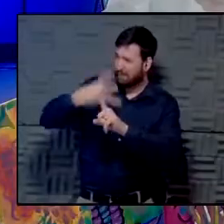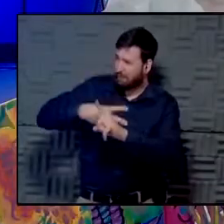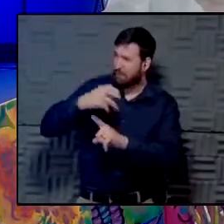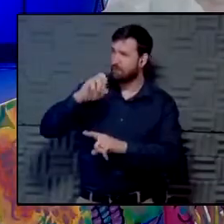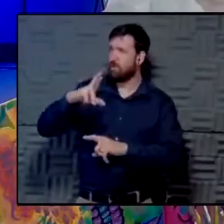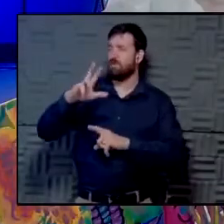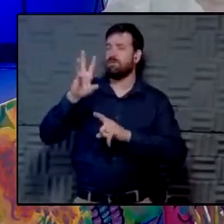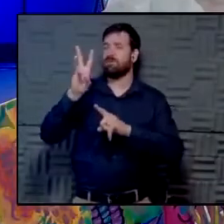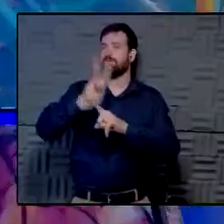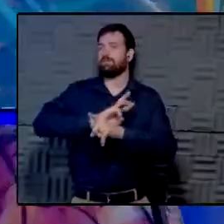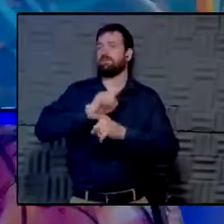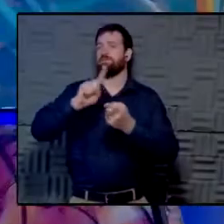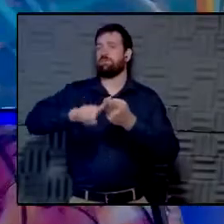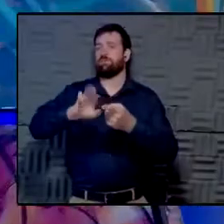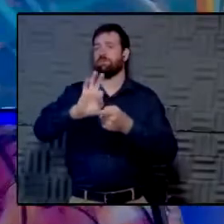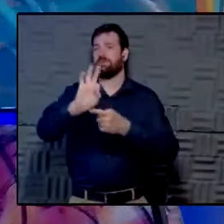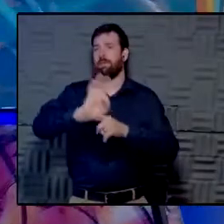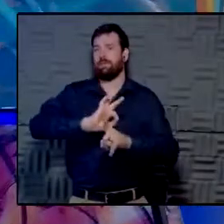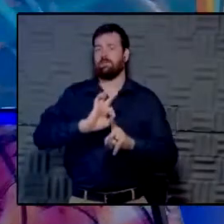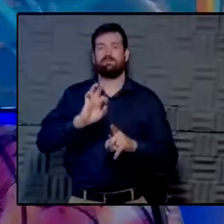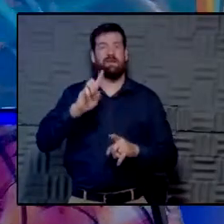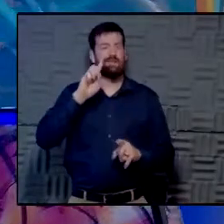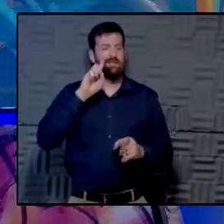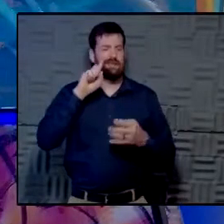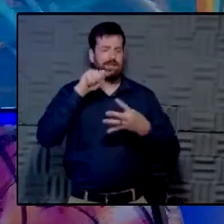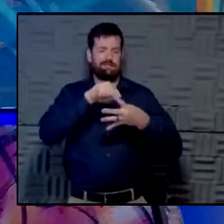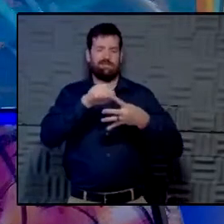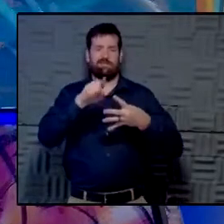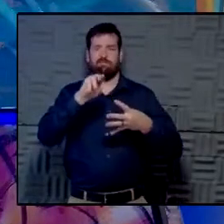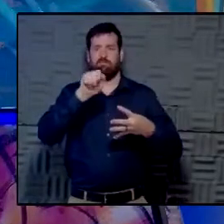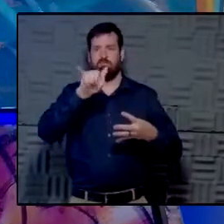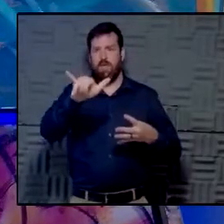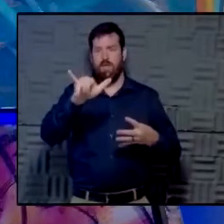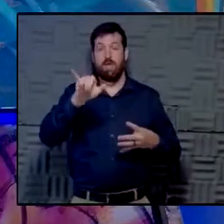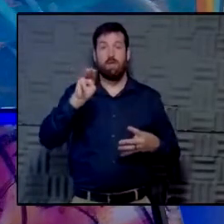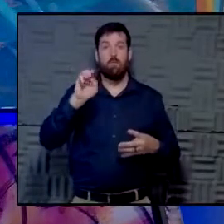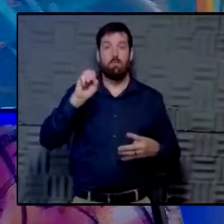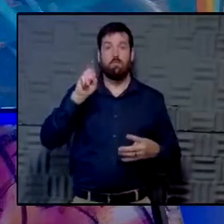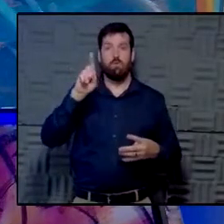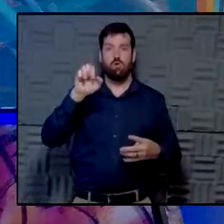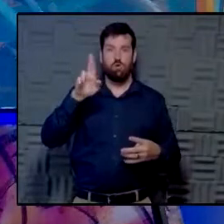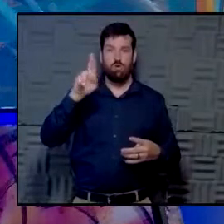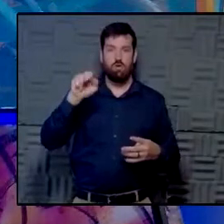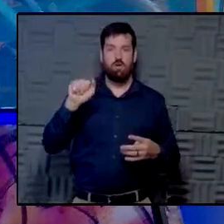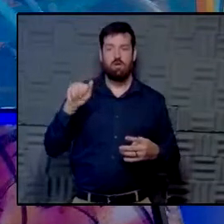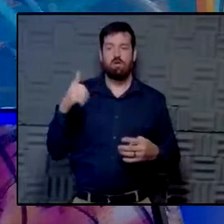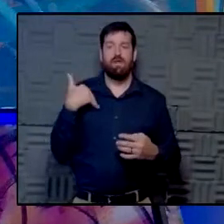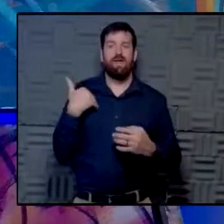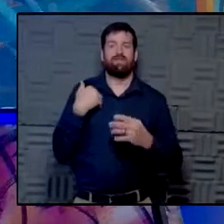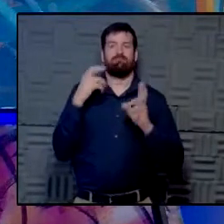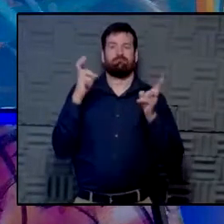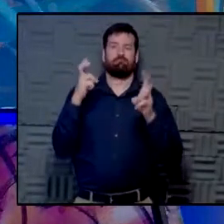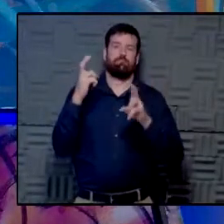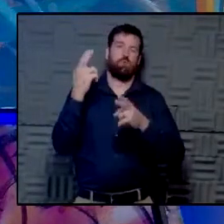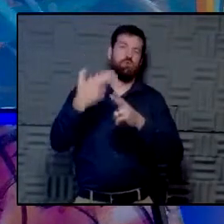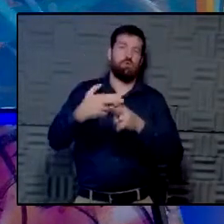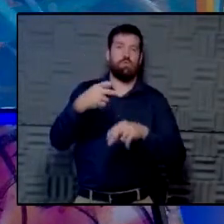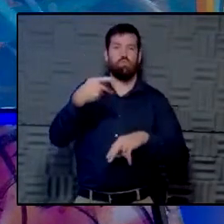9 month? I think early on in May, Moderna produced a preprint of their